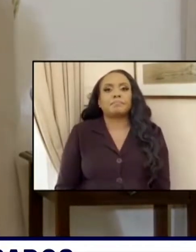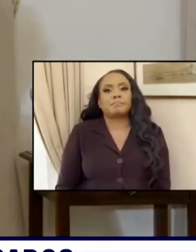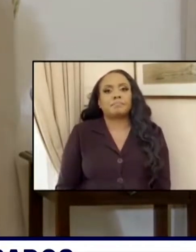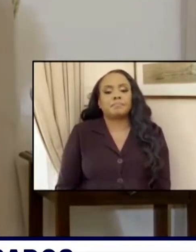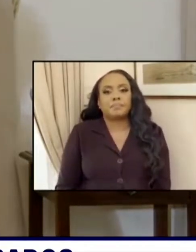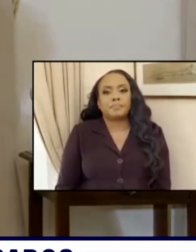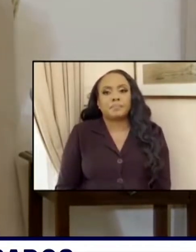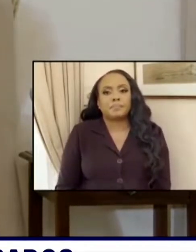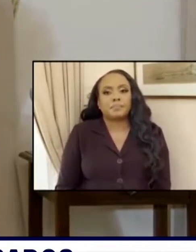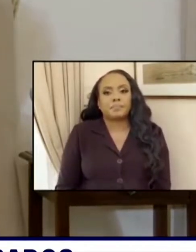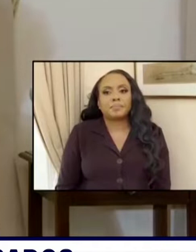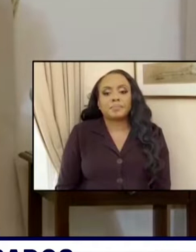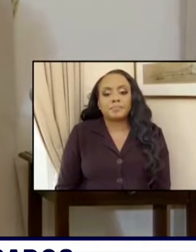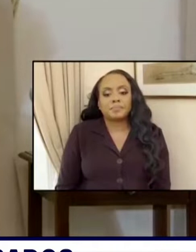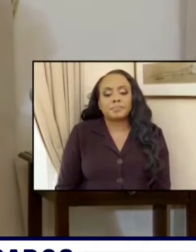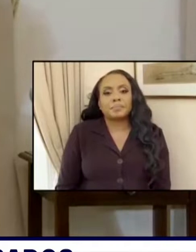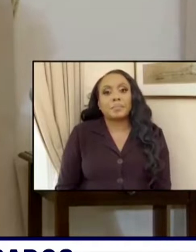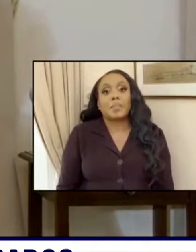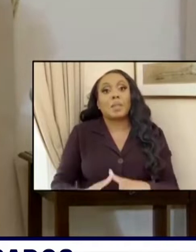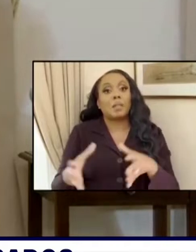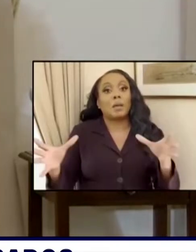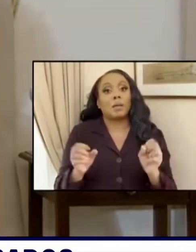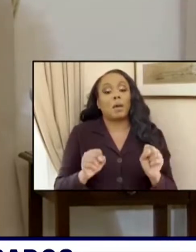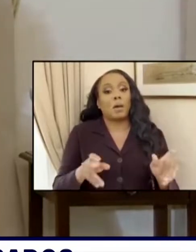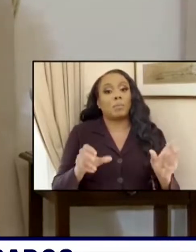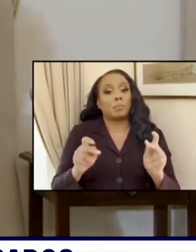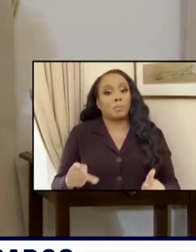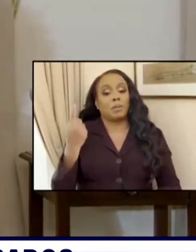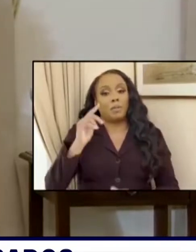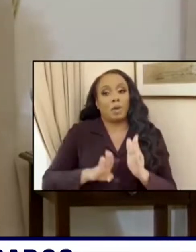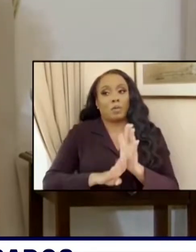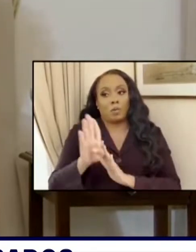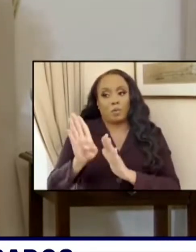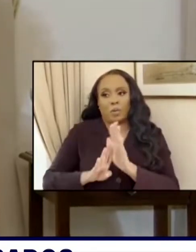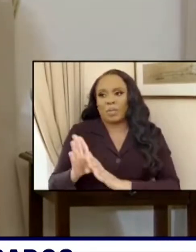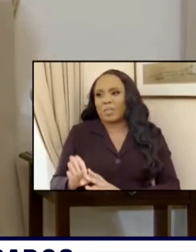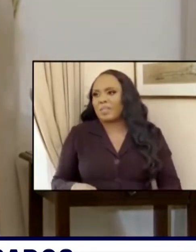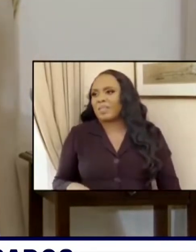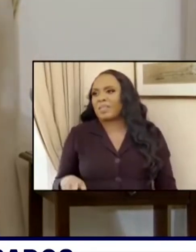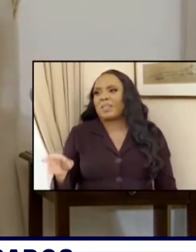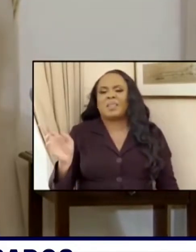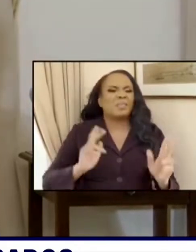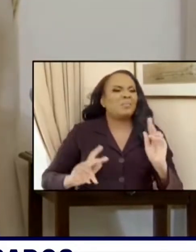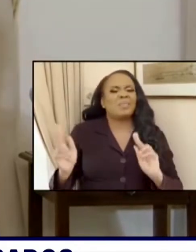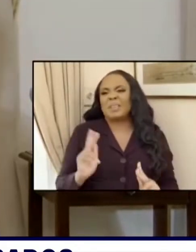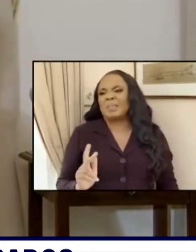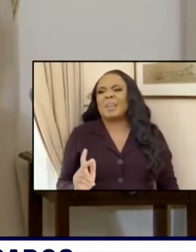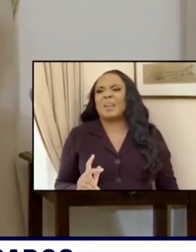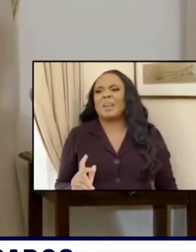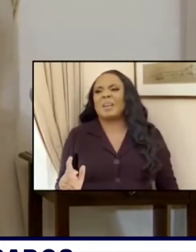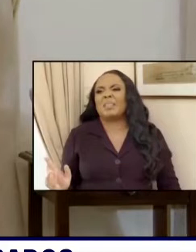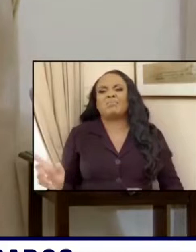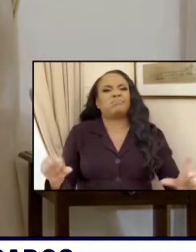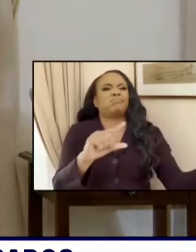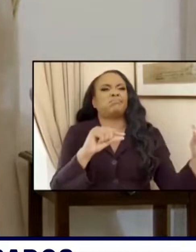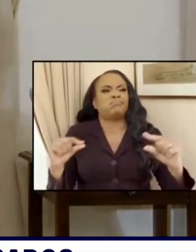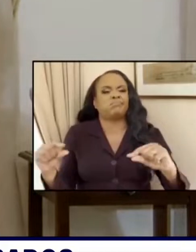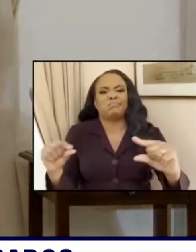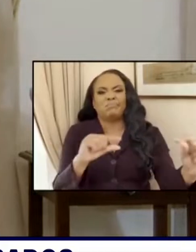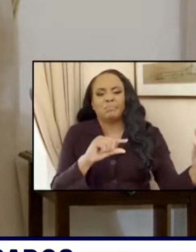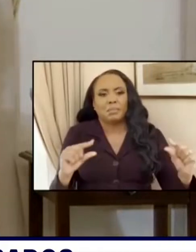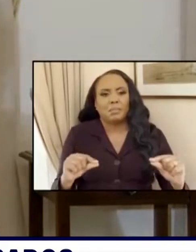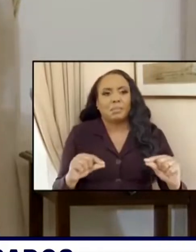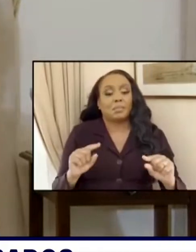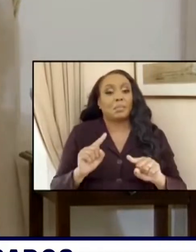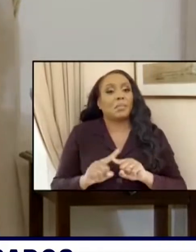tremendous opportunity for growth. I hear a lot of people speaking, but we forget that the World Economic Outlook, issued in